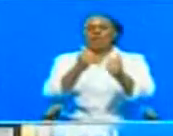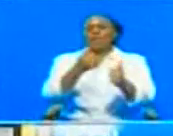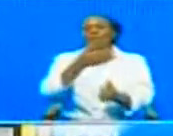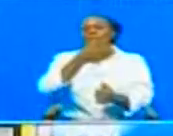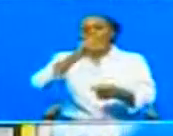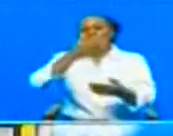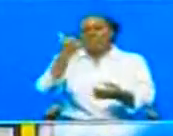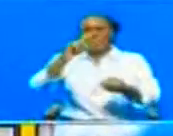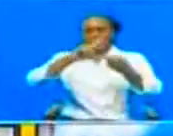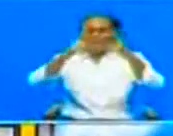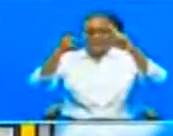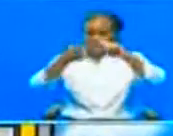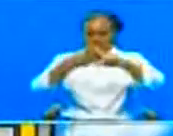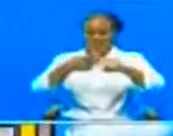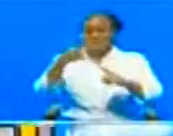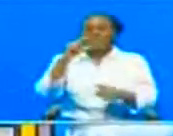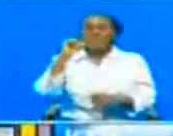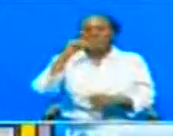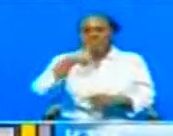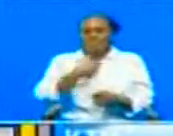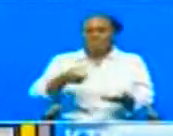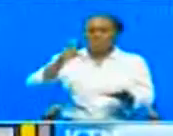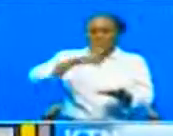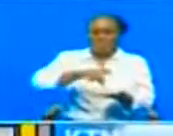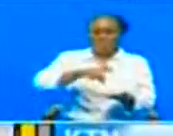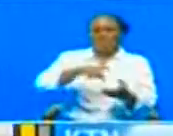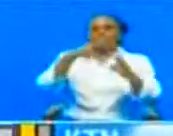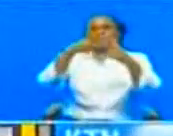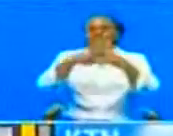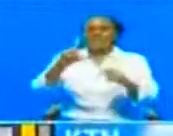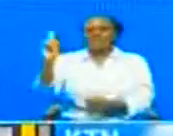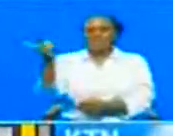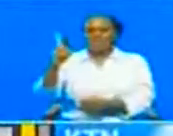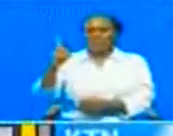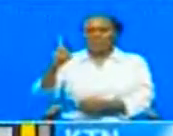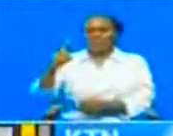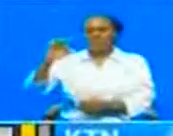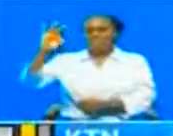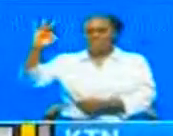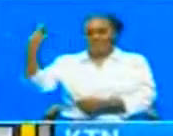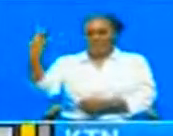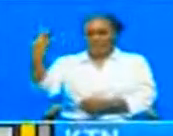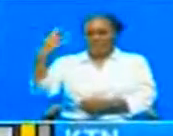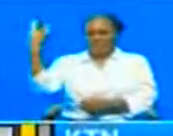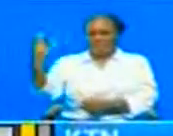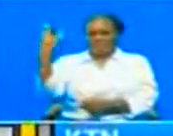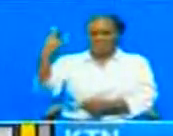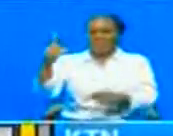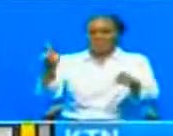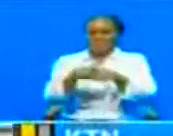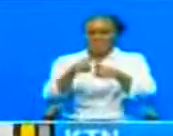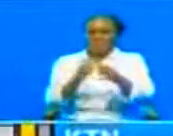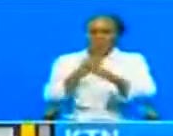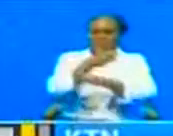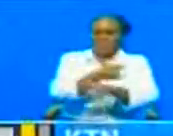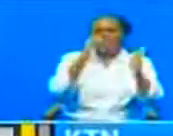heights. Two new sections have been added to the three-day rally that will start in Nairobi on April the 3rd, then traverse